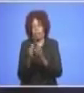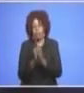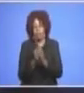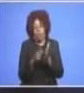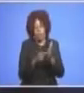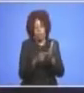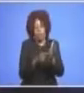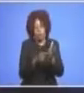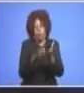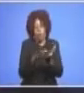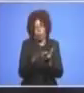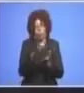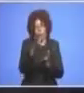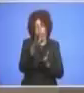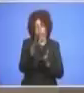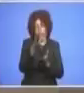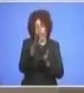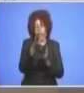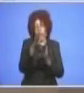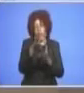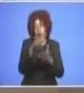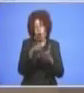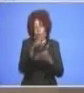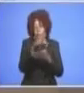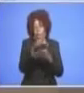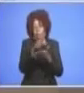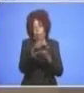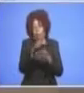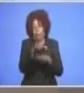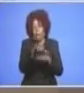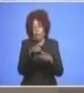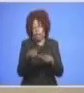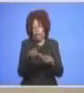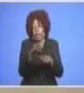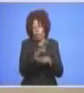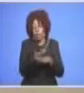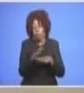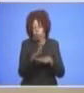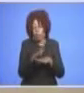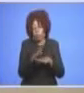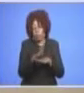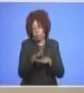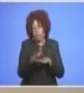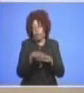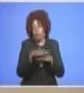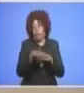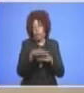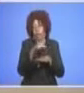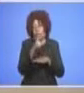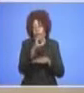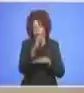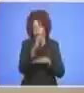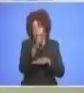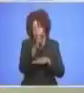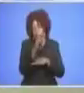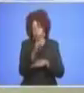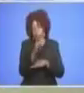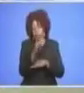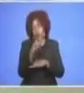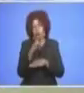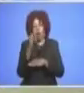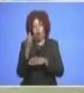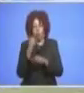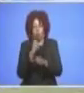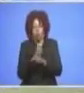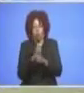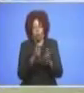on bottles that were hung, on cutting boards mounted, and of course on canvas. Nettica, whose work is